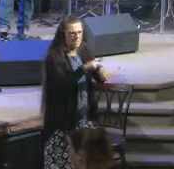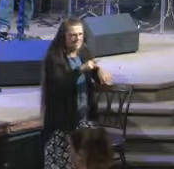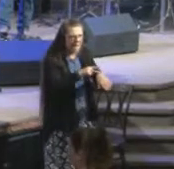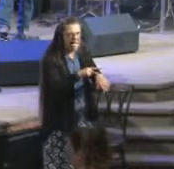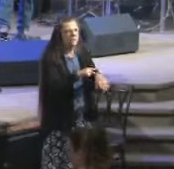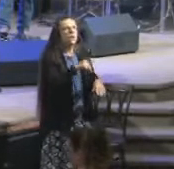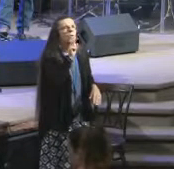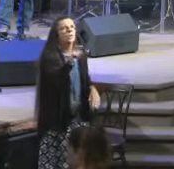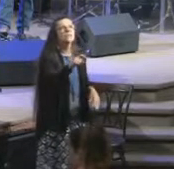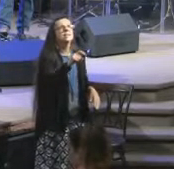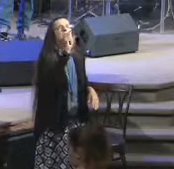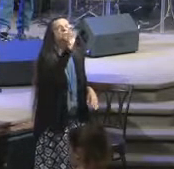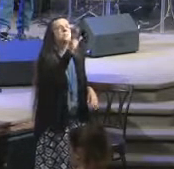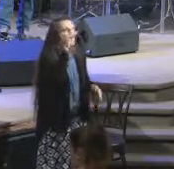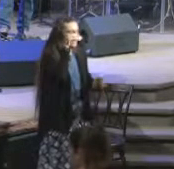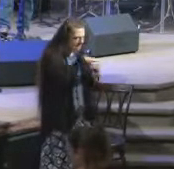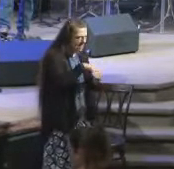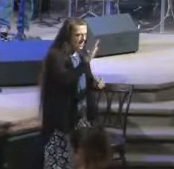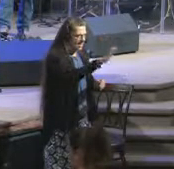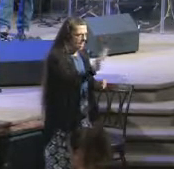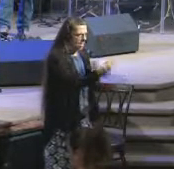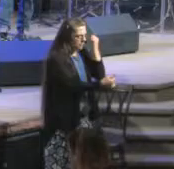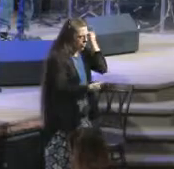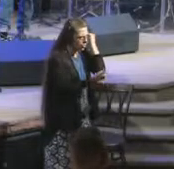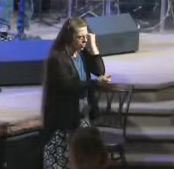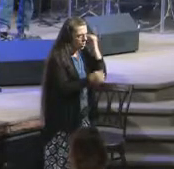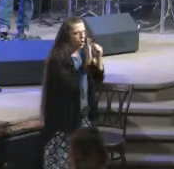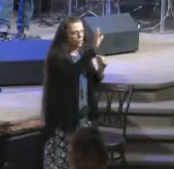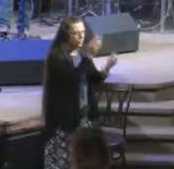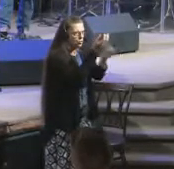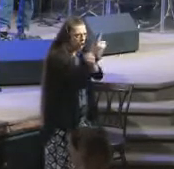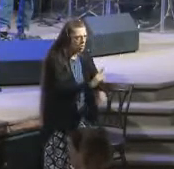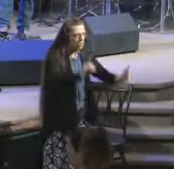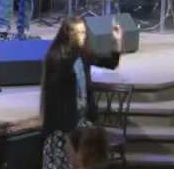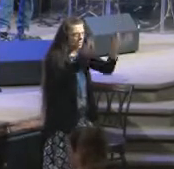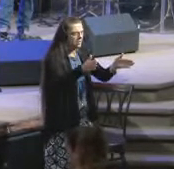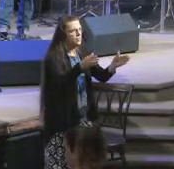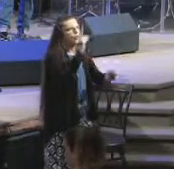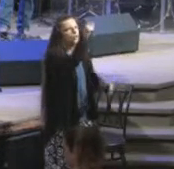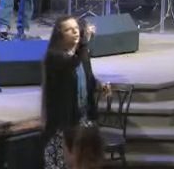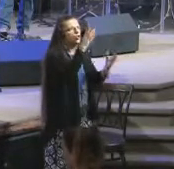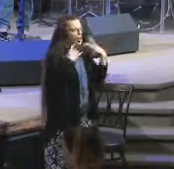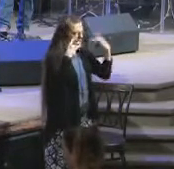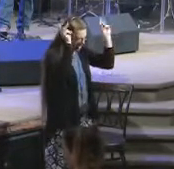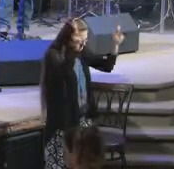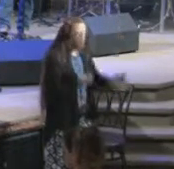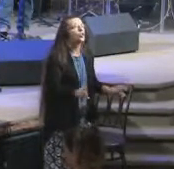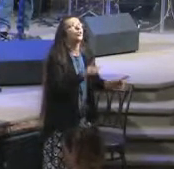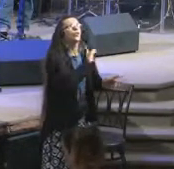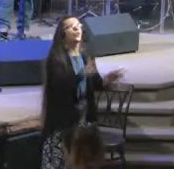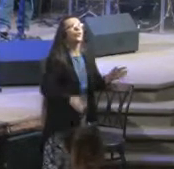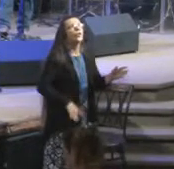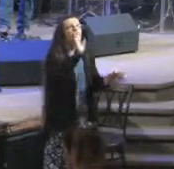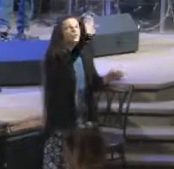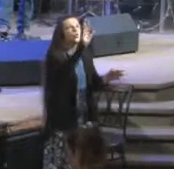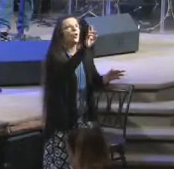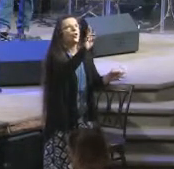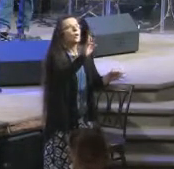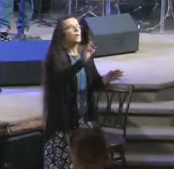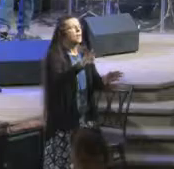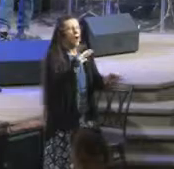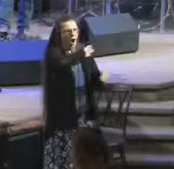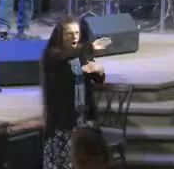that needs are being met in that part of the world, God. Lord, that you are a deliverer, God. Lord, that you're a healer, Lord. Lord, God, that you are